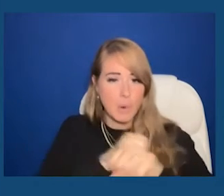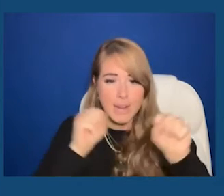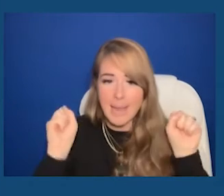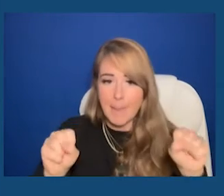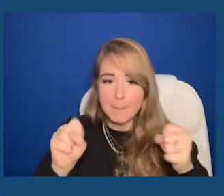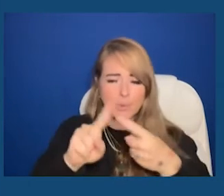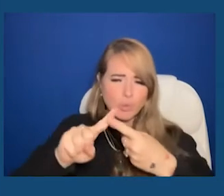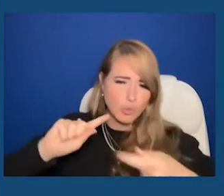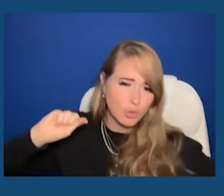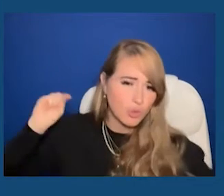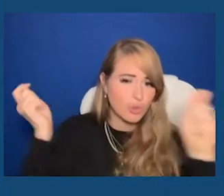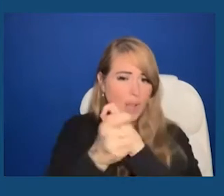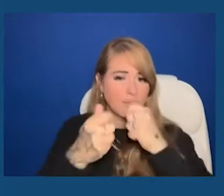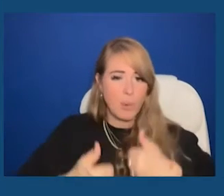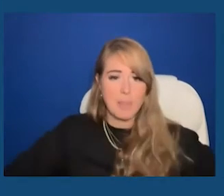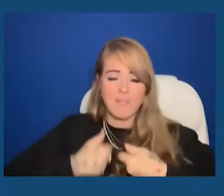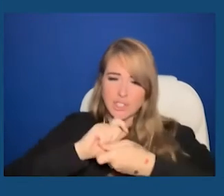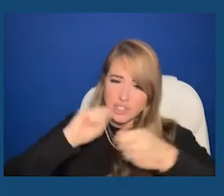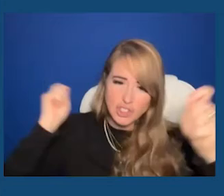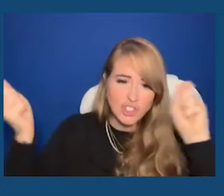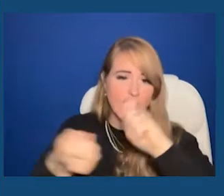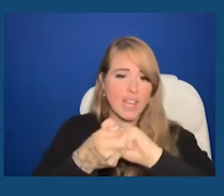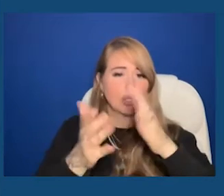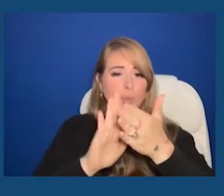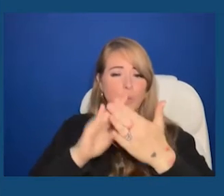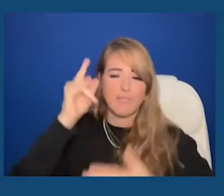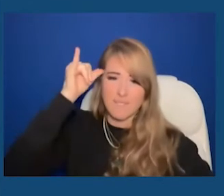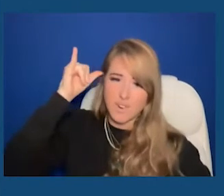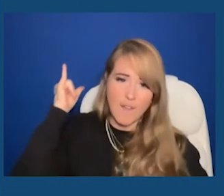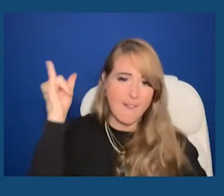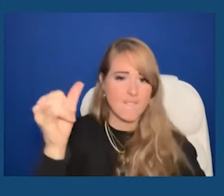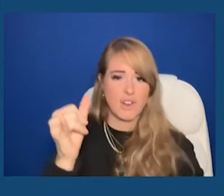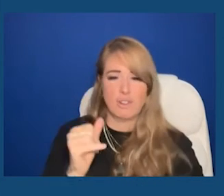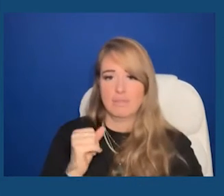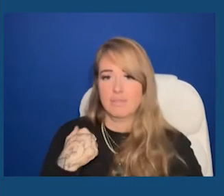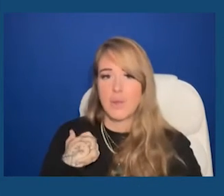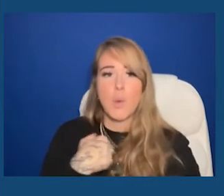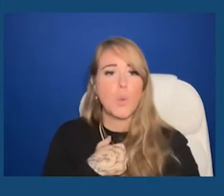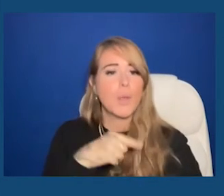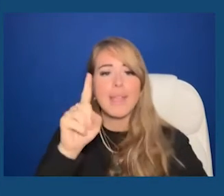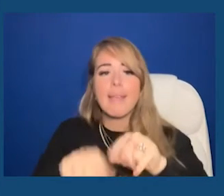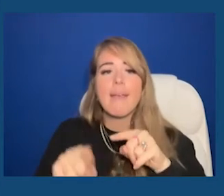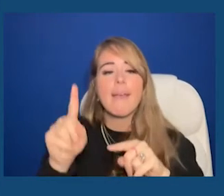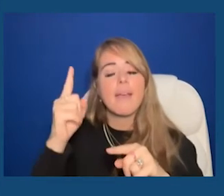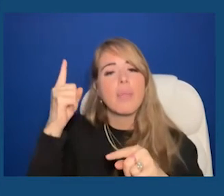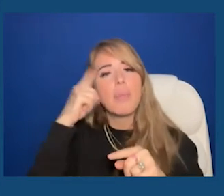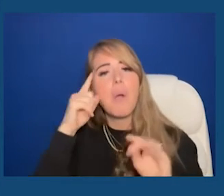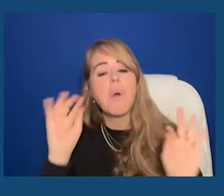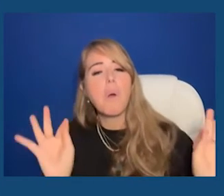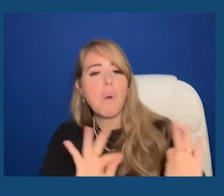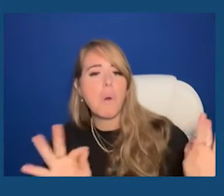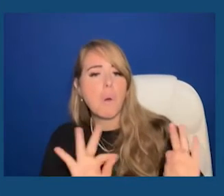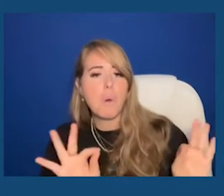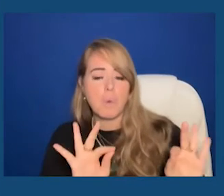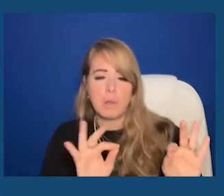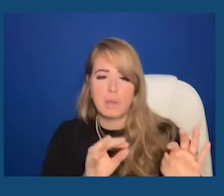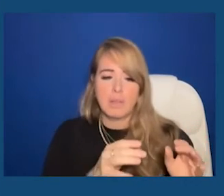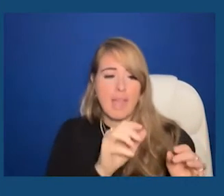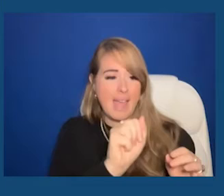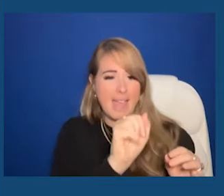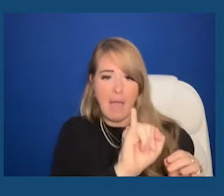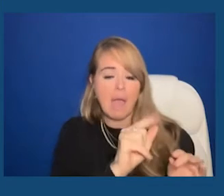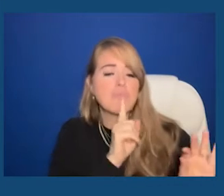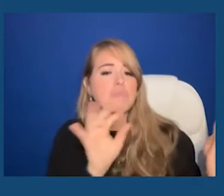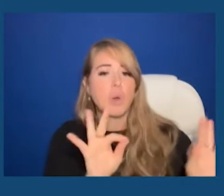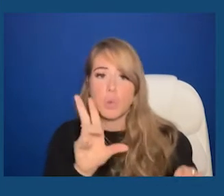transform lives and communities forever. We cannot ever underestimate the significance of artificial intelligence.